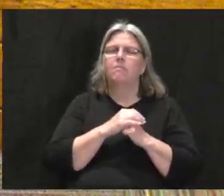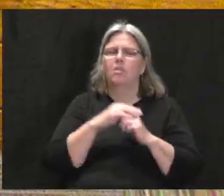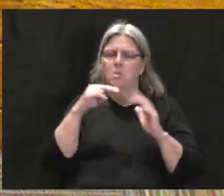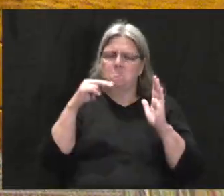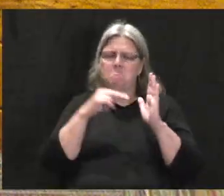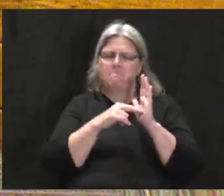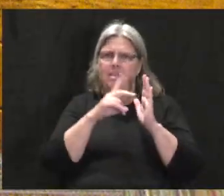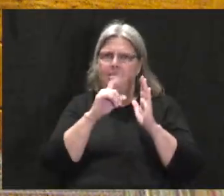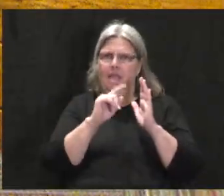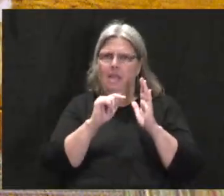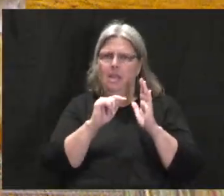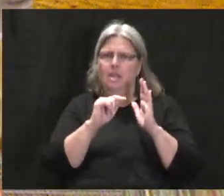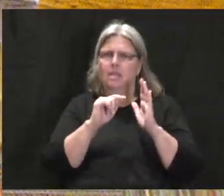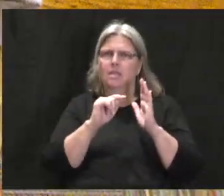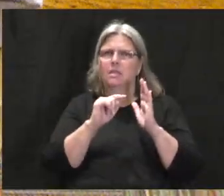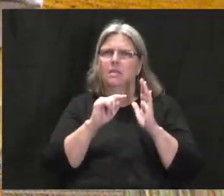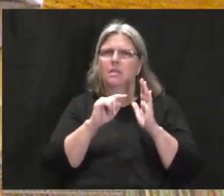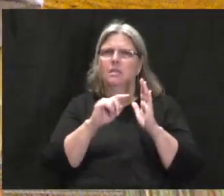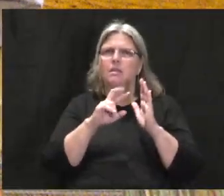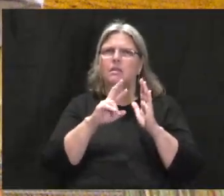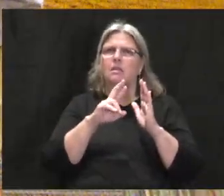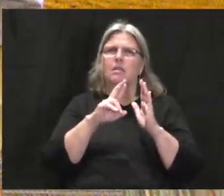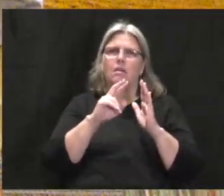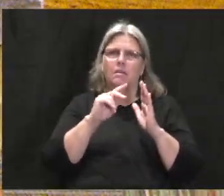saying that's true.